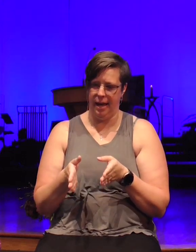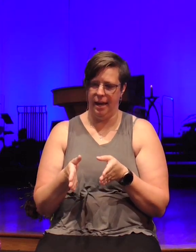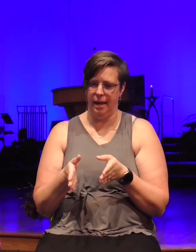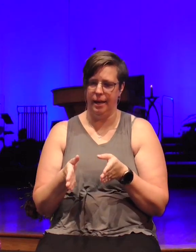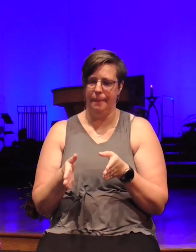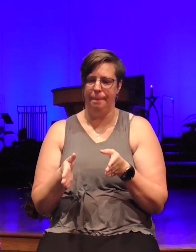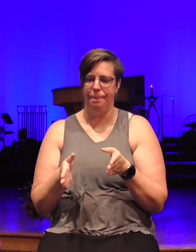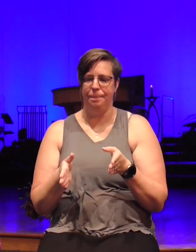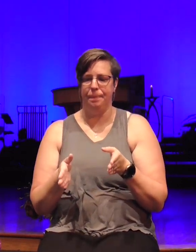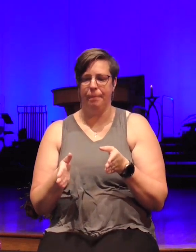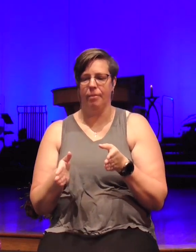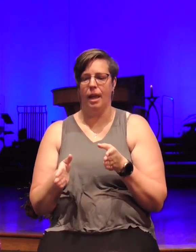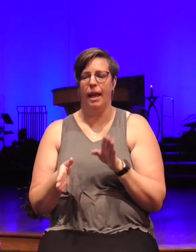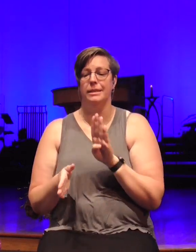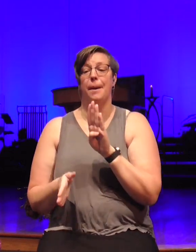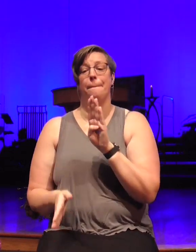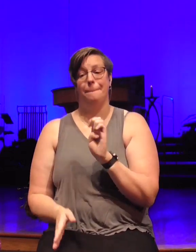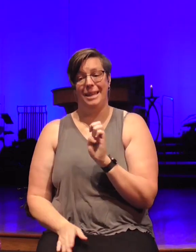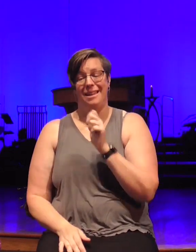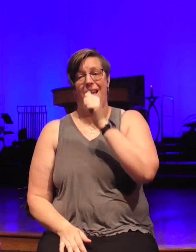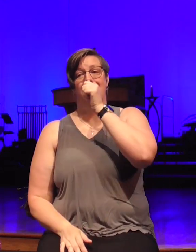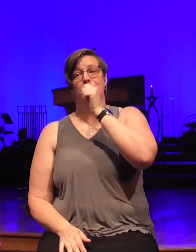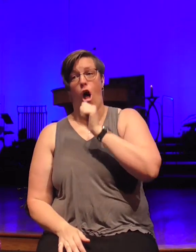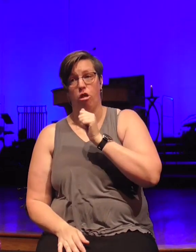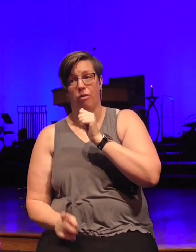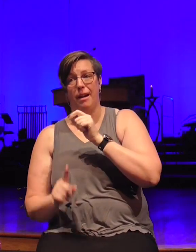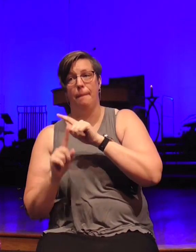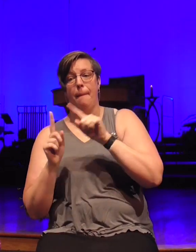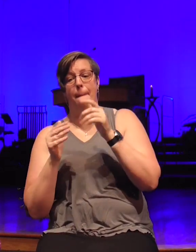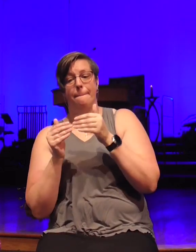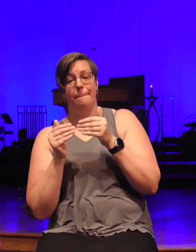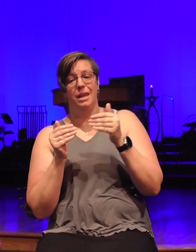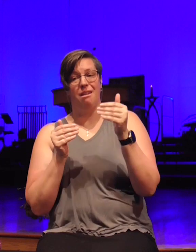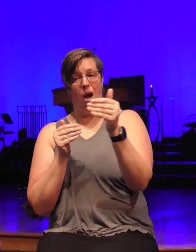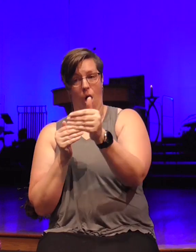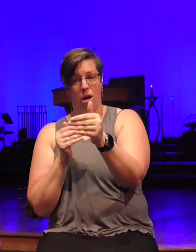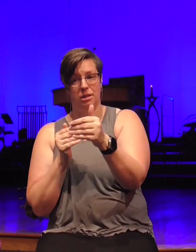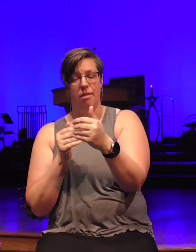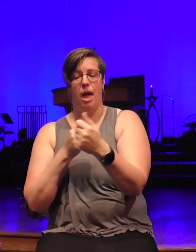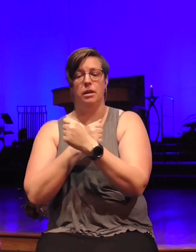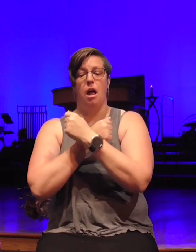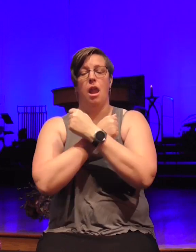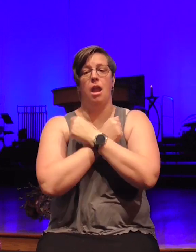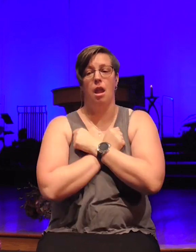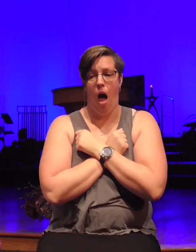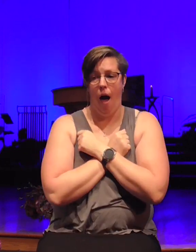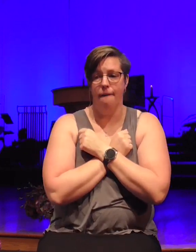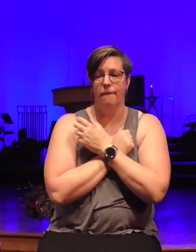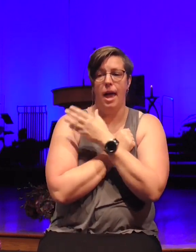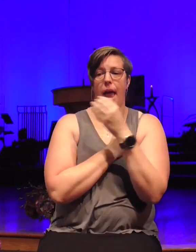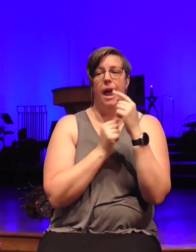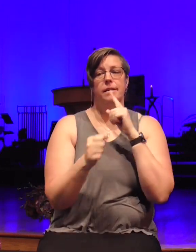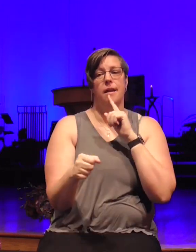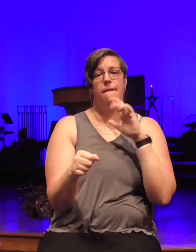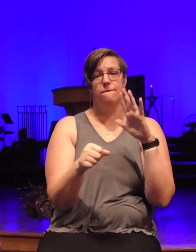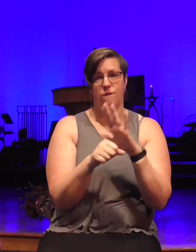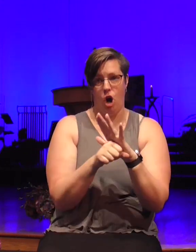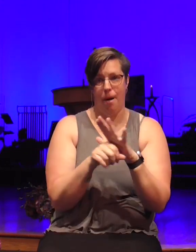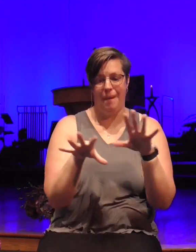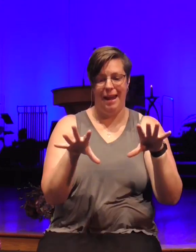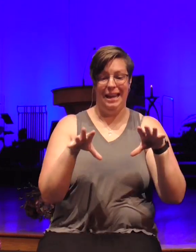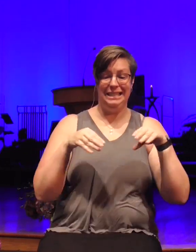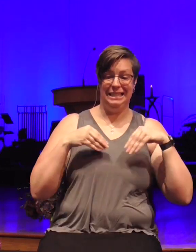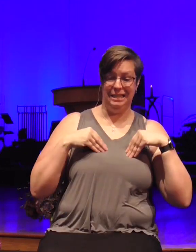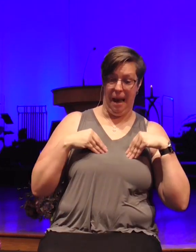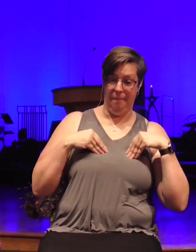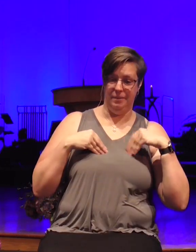be tolerant, but beyond tolerance. Love and affirm and accept